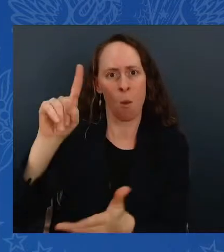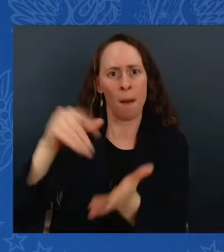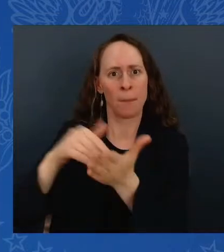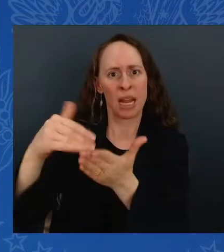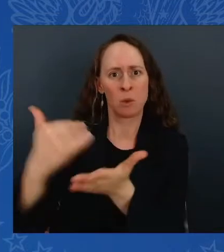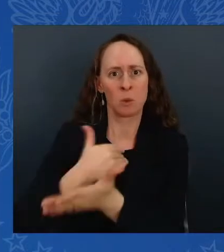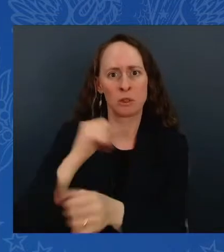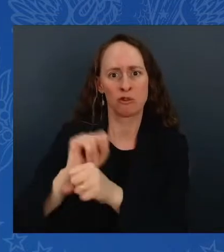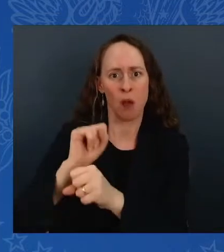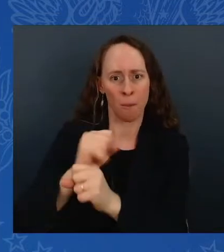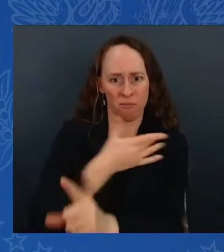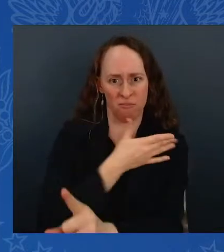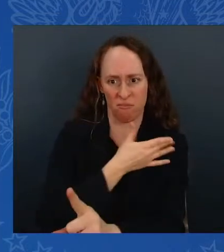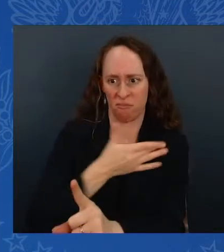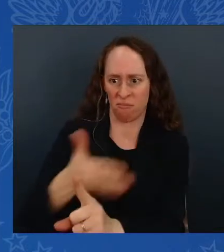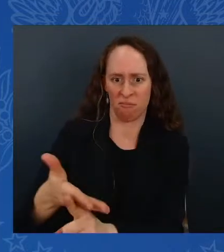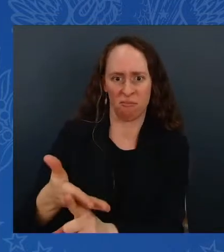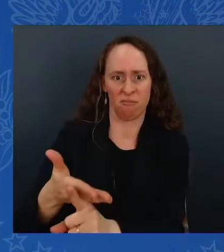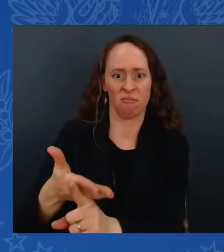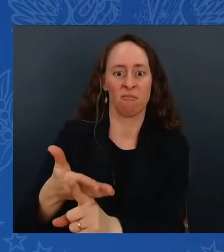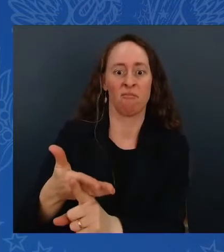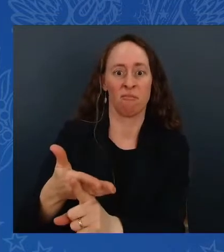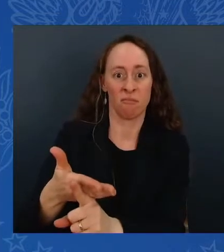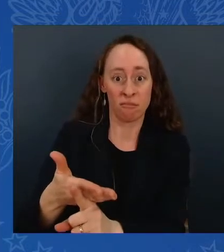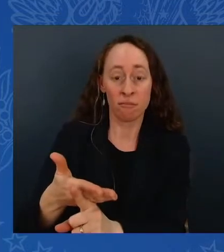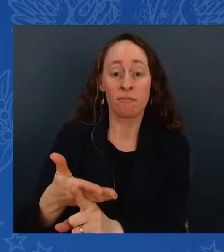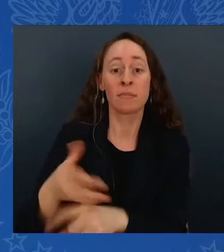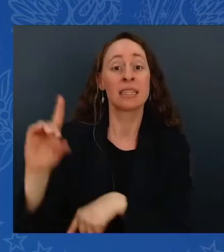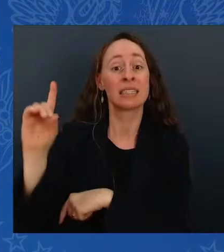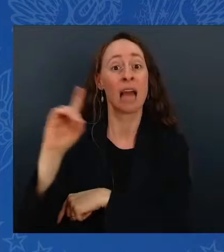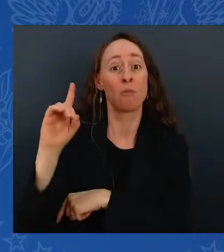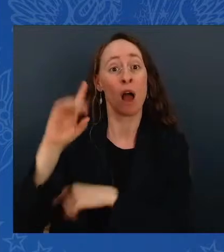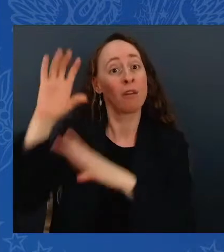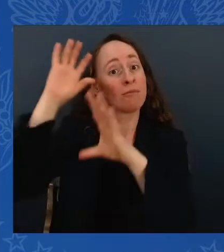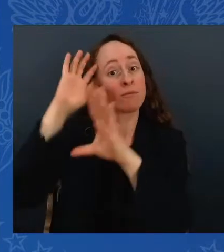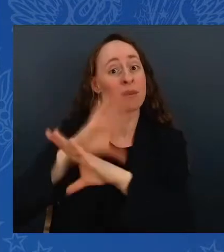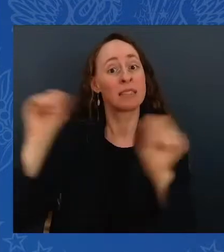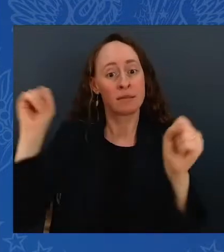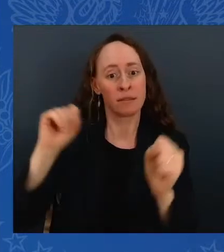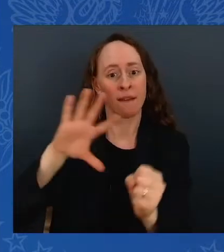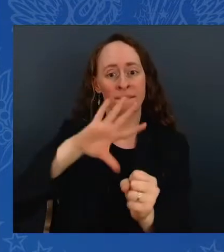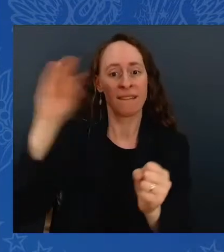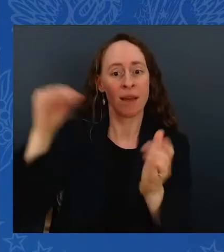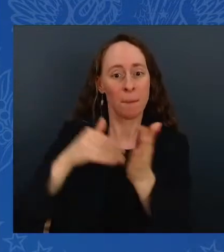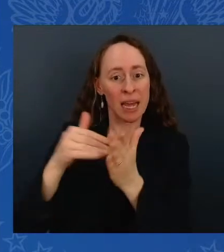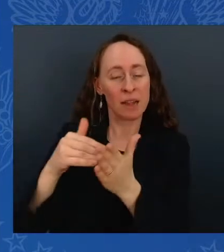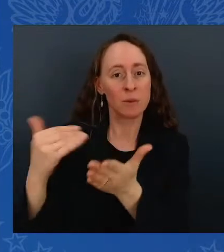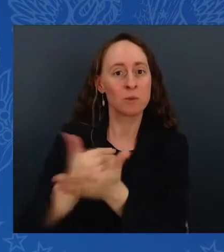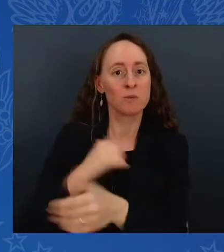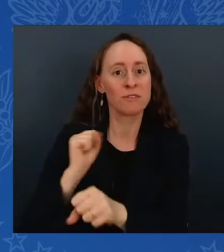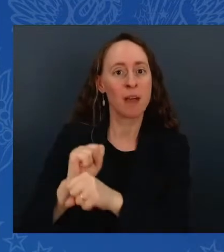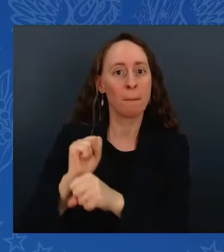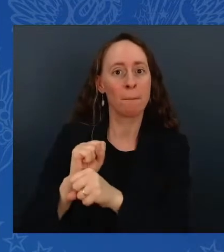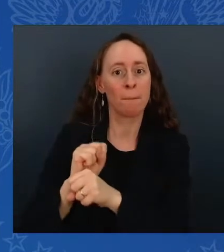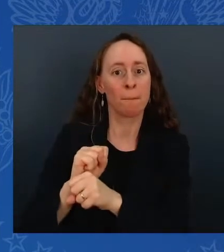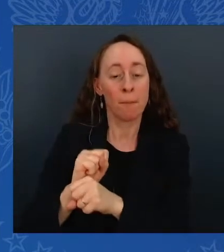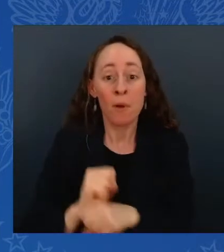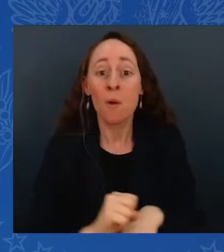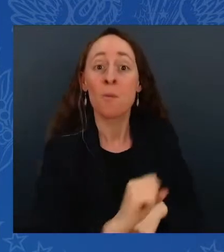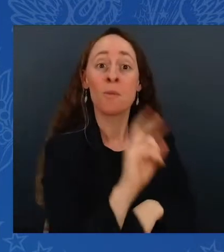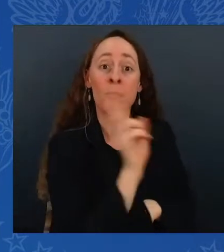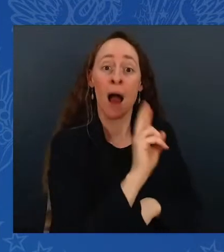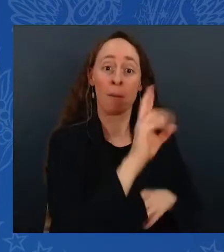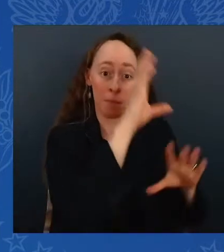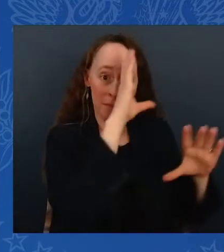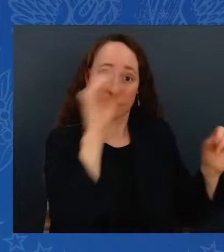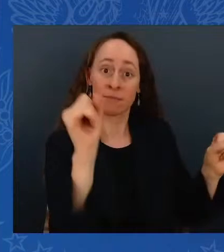under Democratic presidents created 50 million, in fact, 50 million of those. And the economy under Republican presidents created 1 million